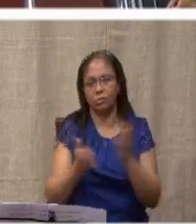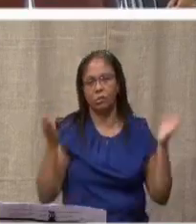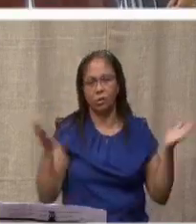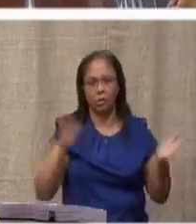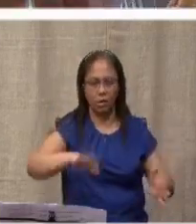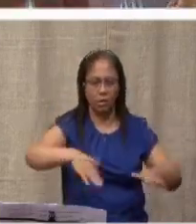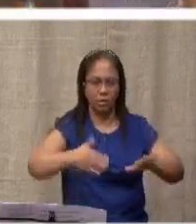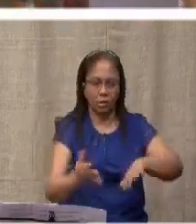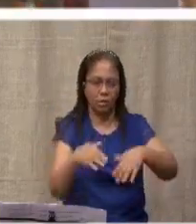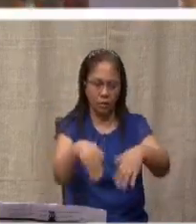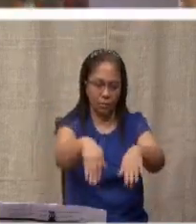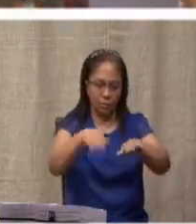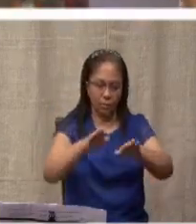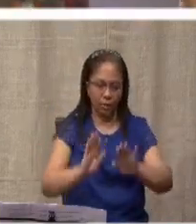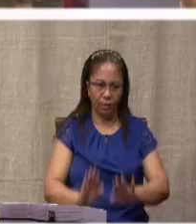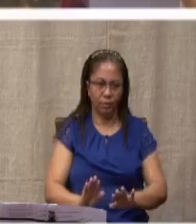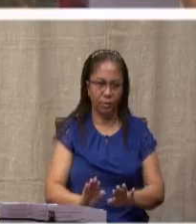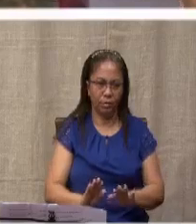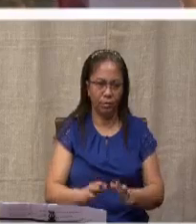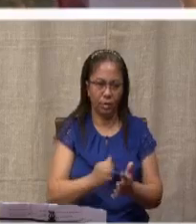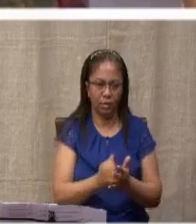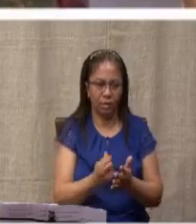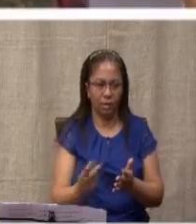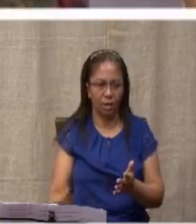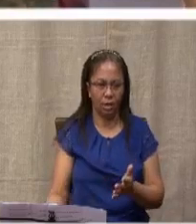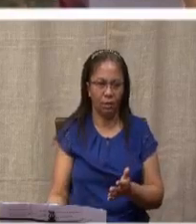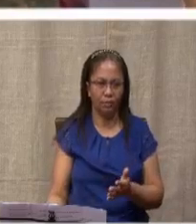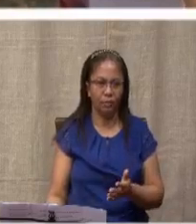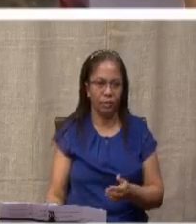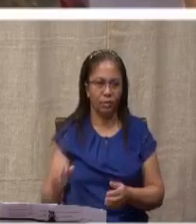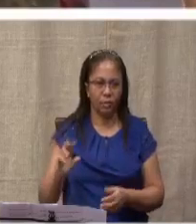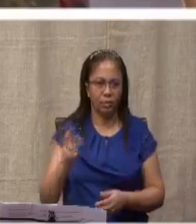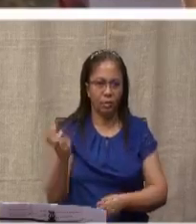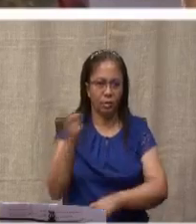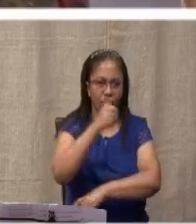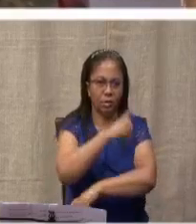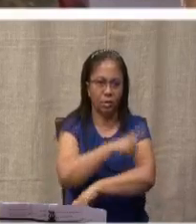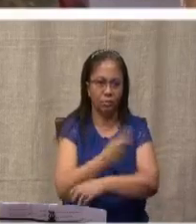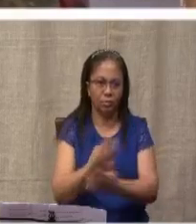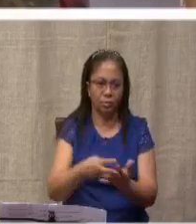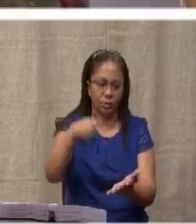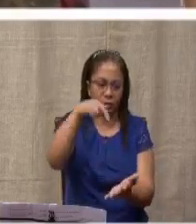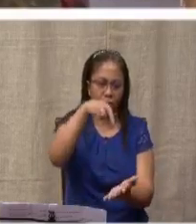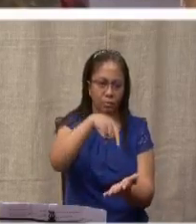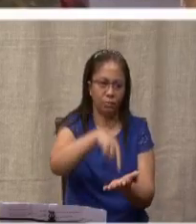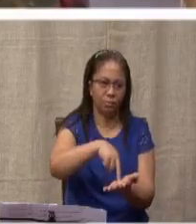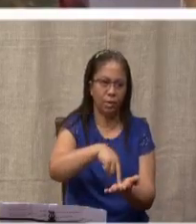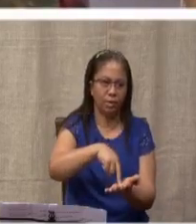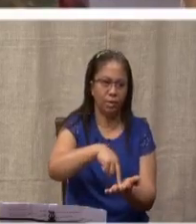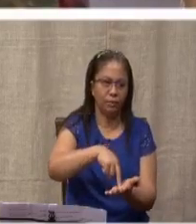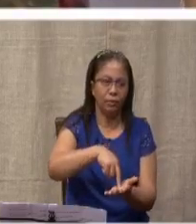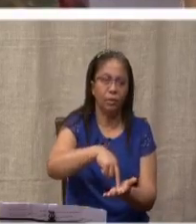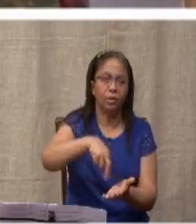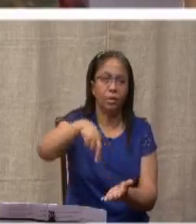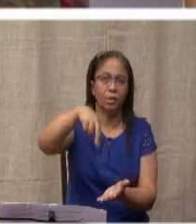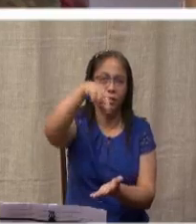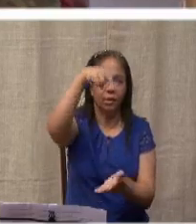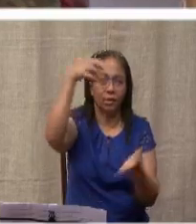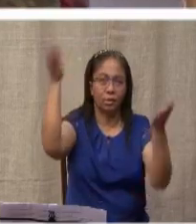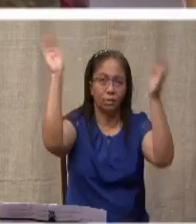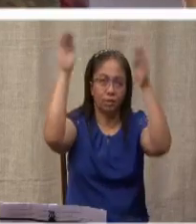spirit he ascended into heaven the third day he rose again from